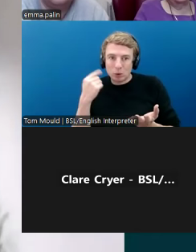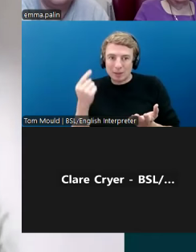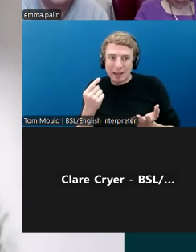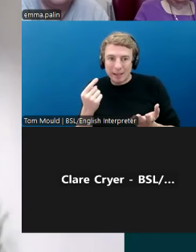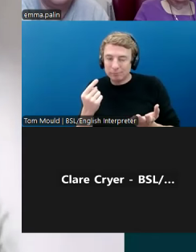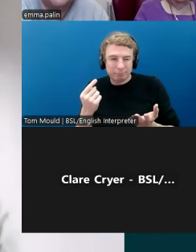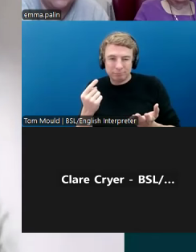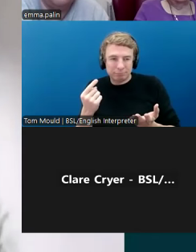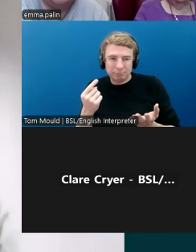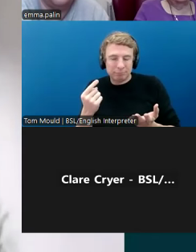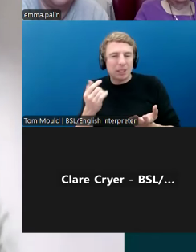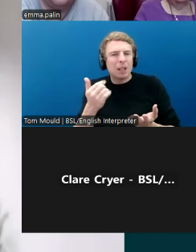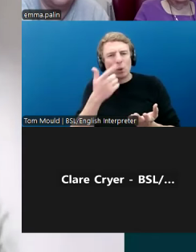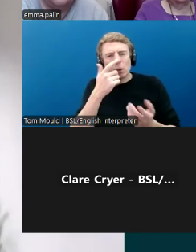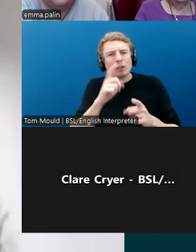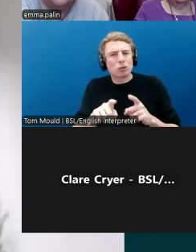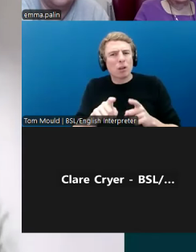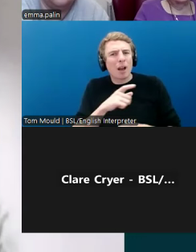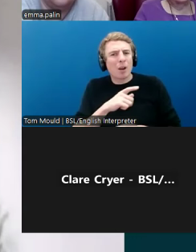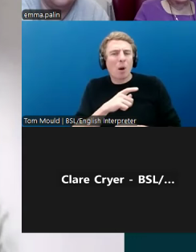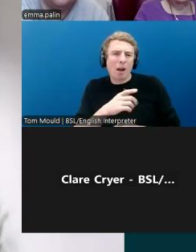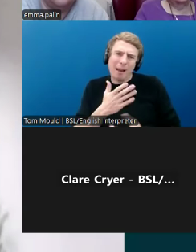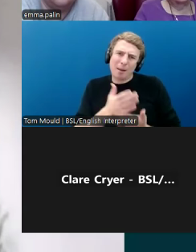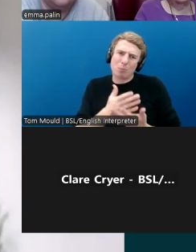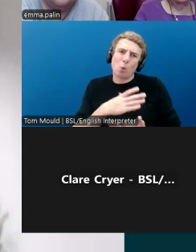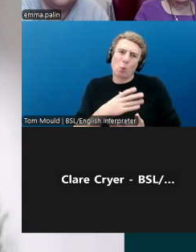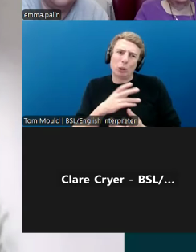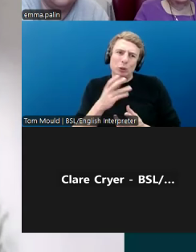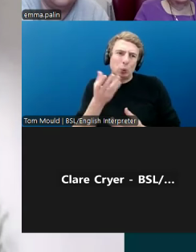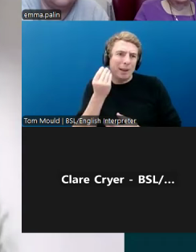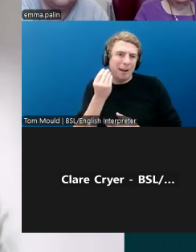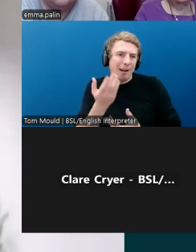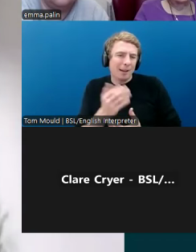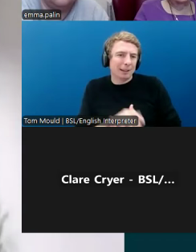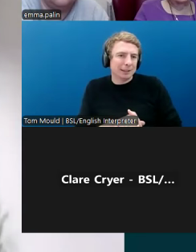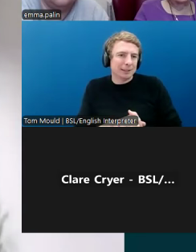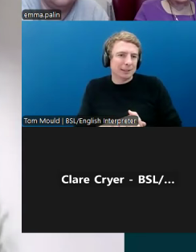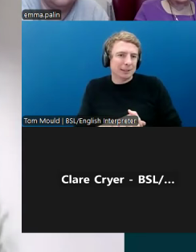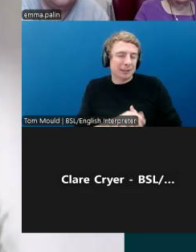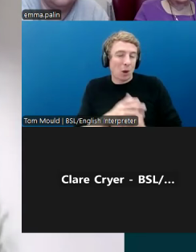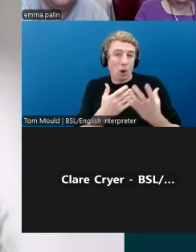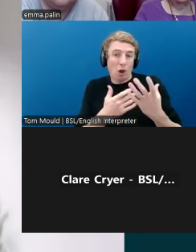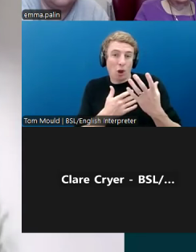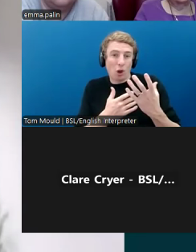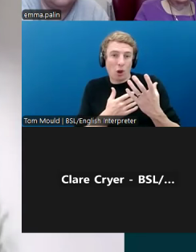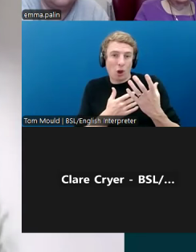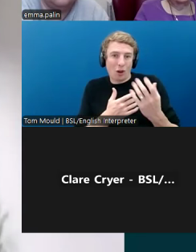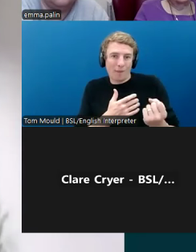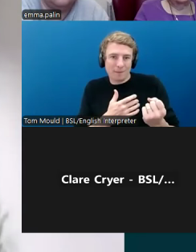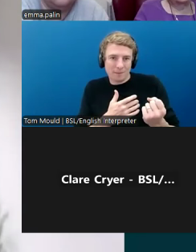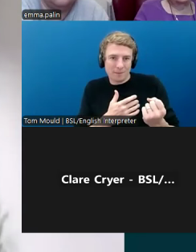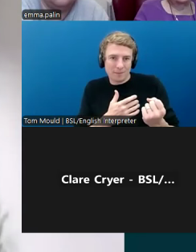want to have a go? Because I'm sure everyone would really like to hear it. So if you just stop sharing, leave it where it is, just stop sharing.